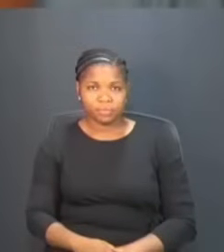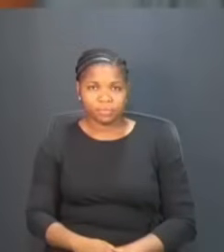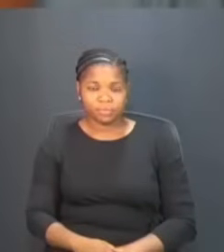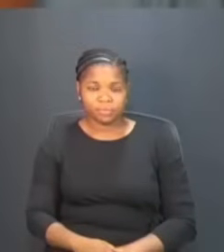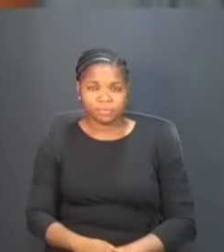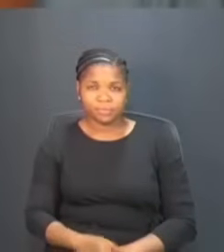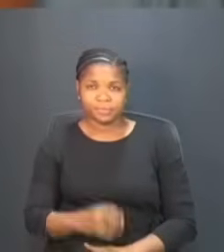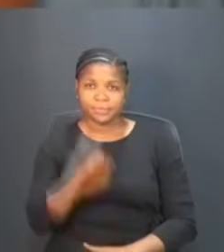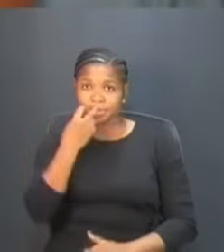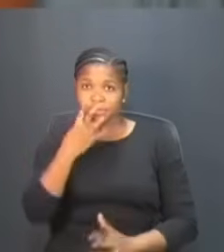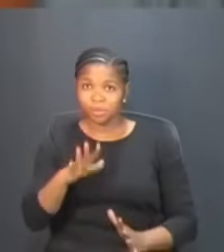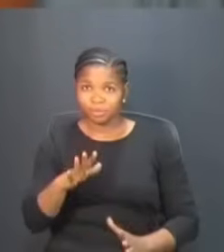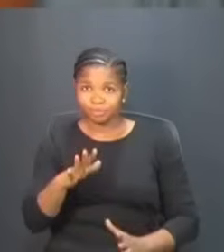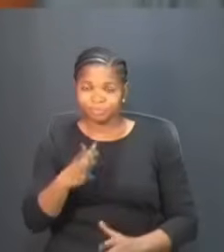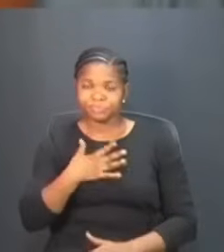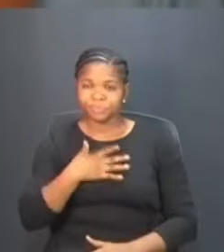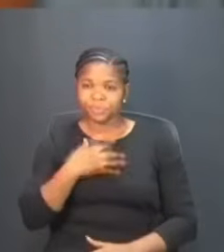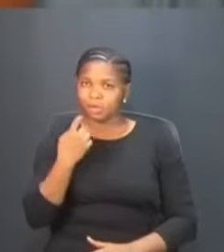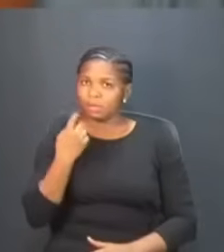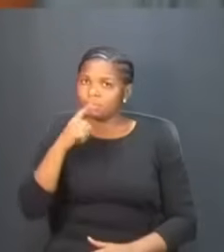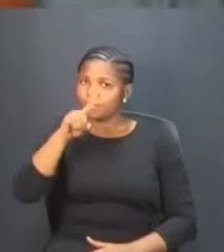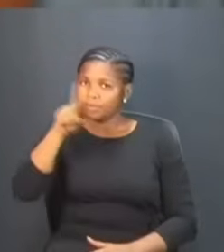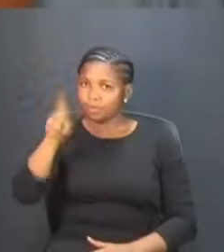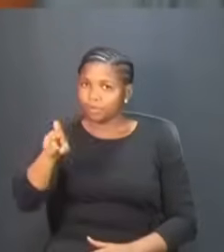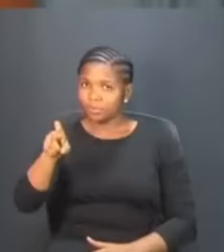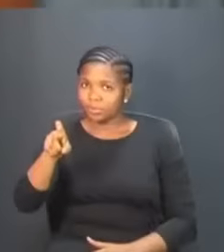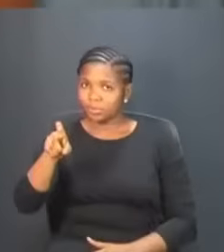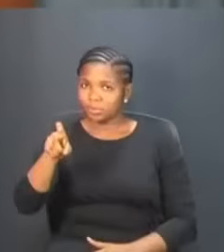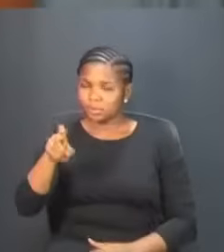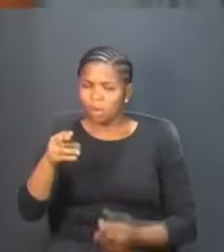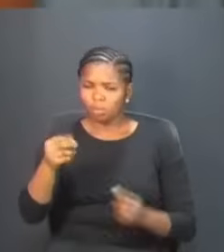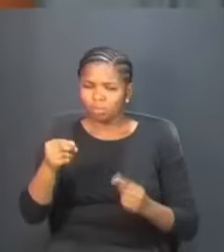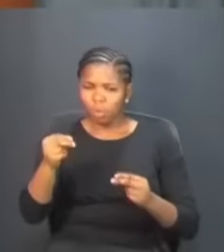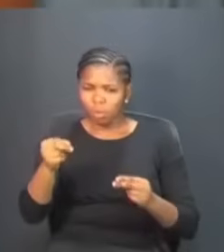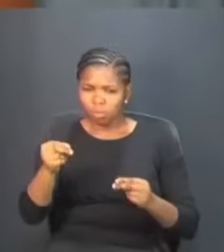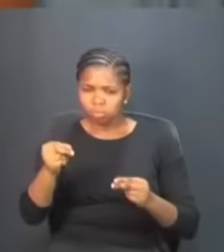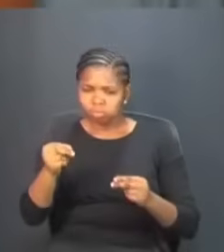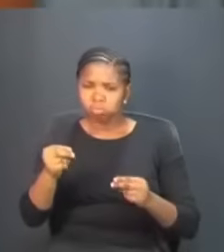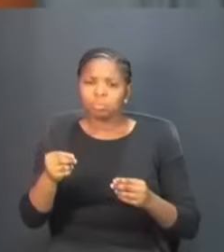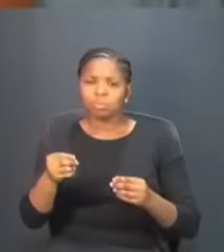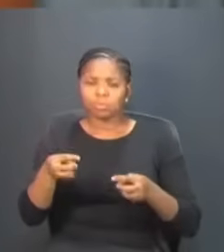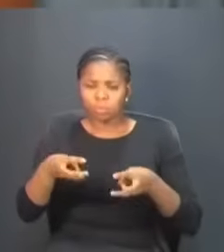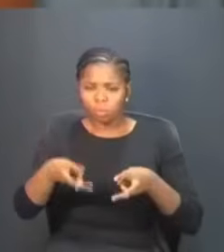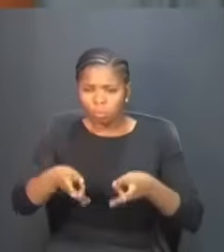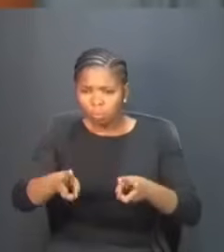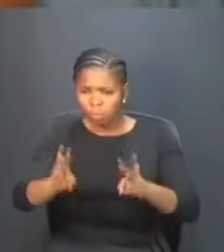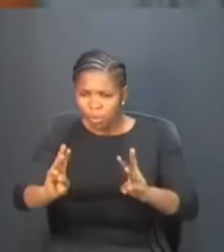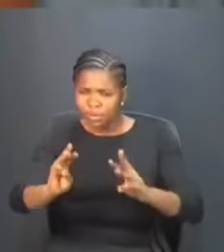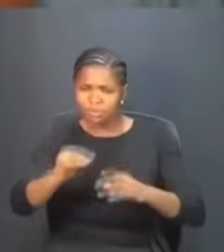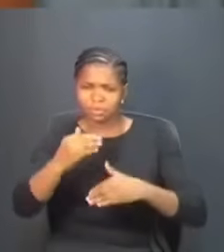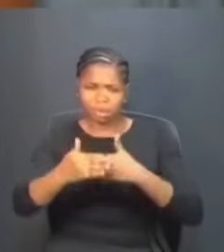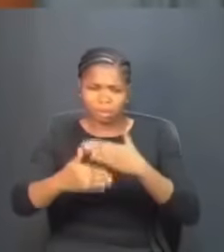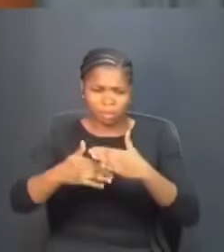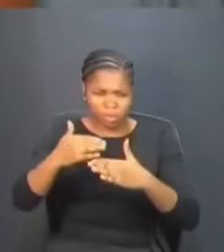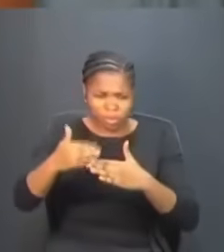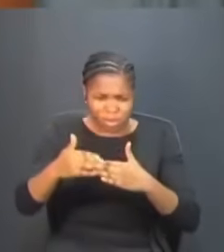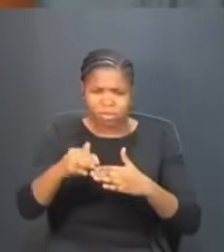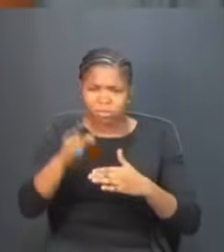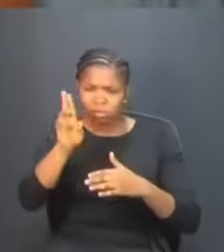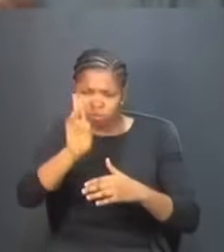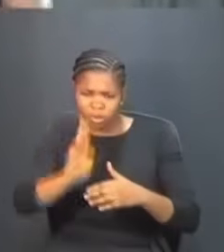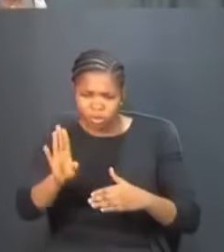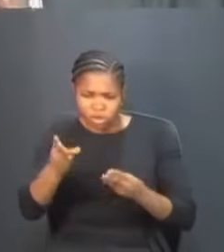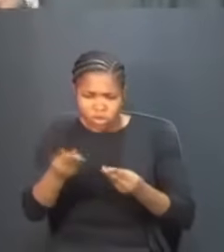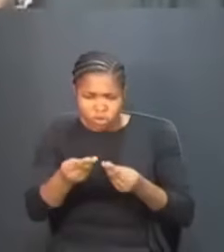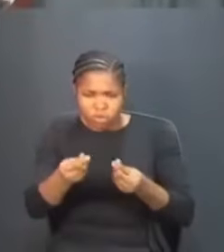Mr. Speaker, my question to the minister is, what steps is he going to take to solve this very problem? Why farmers will take